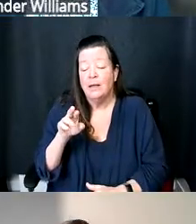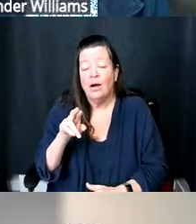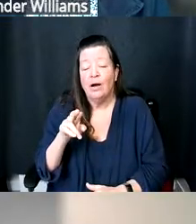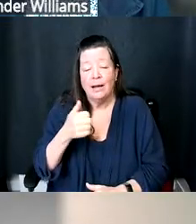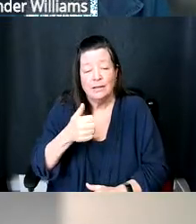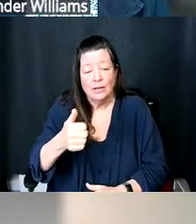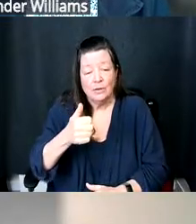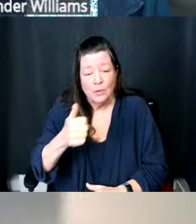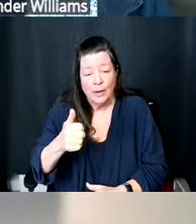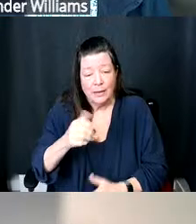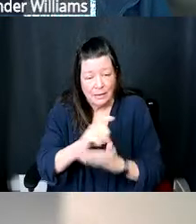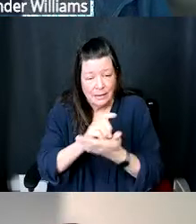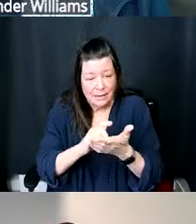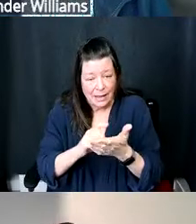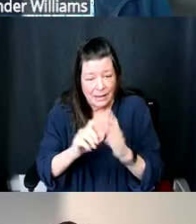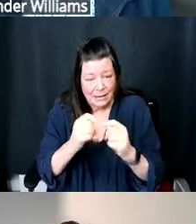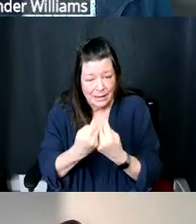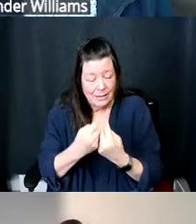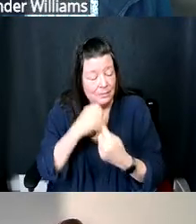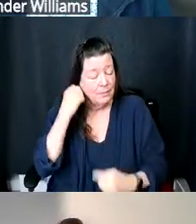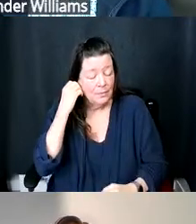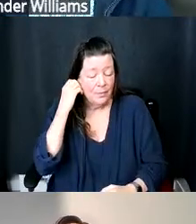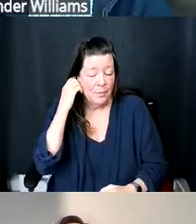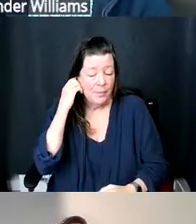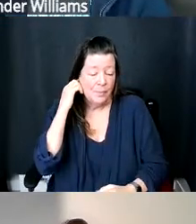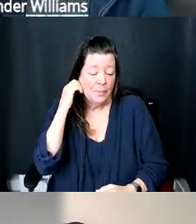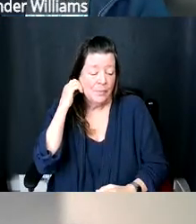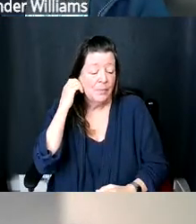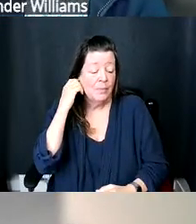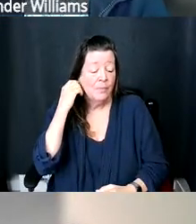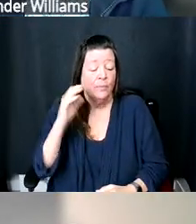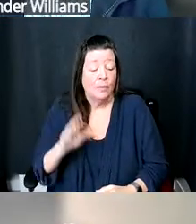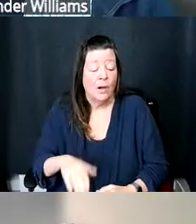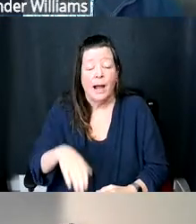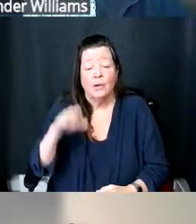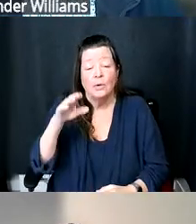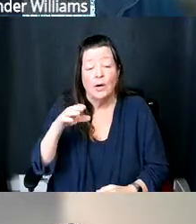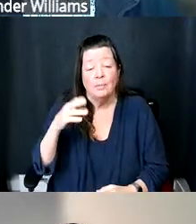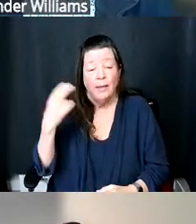lead. I also work for TriMet. I grew up in Honolulu,